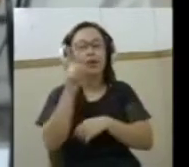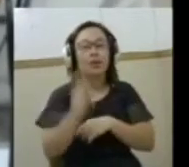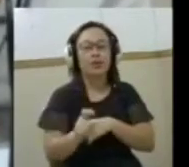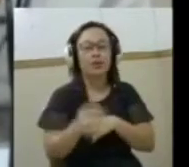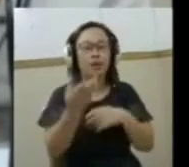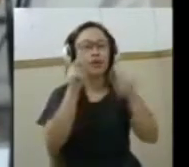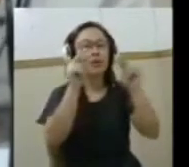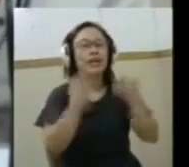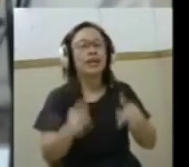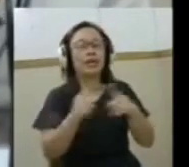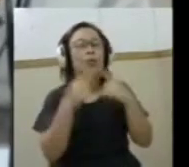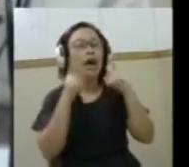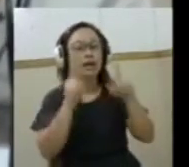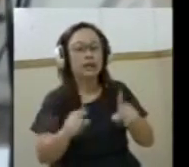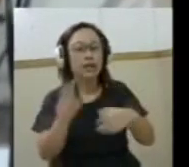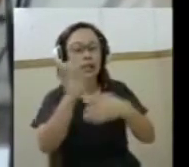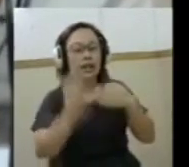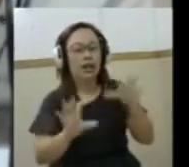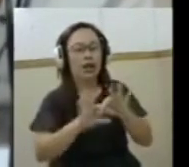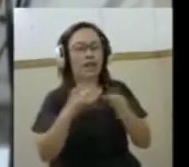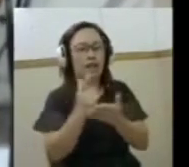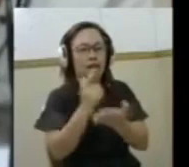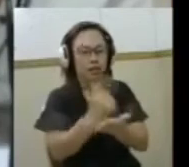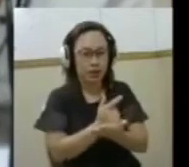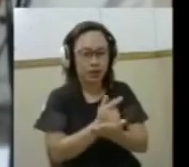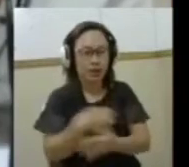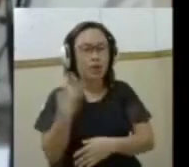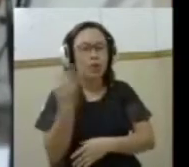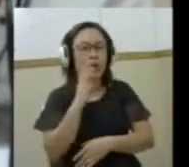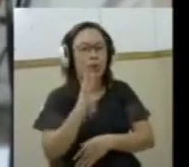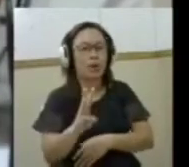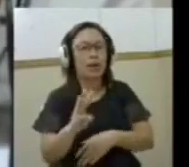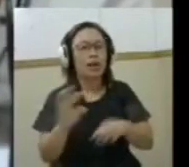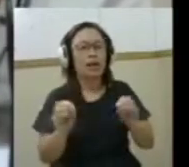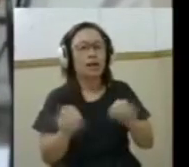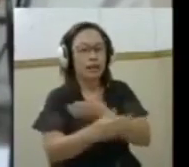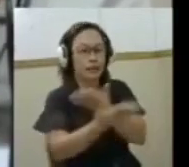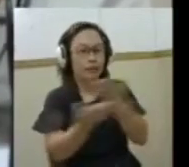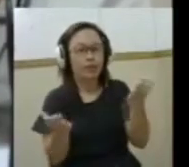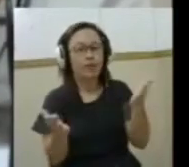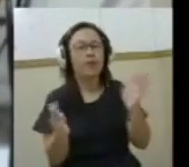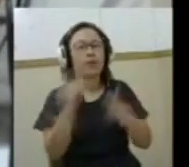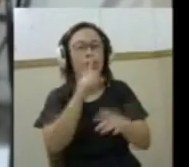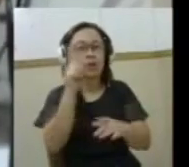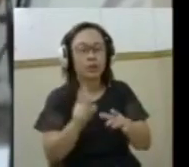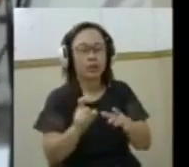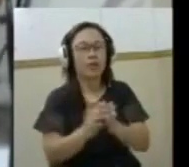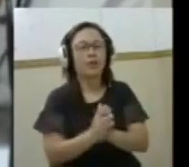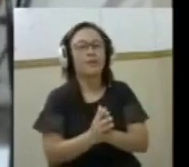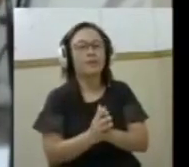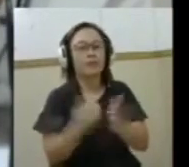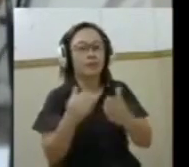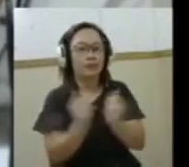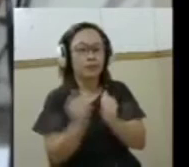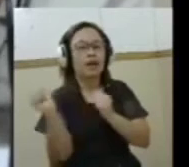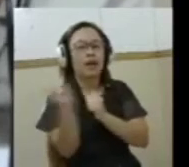answer at the end of our lesson. But don't worry, we will give you the questions ahead so you could prepare your answers while listening to